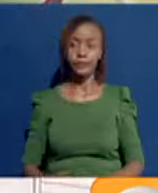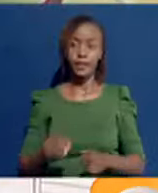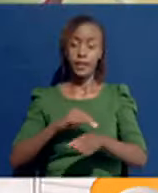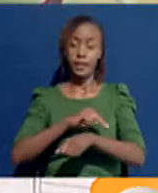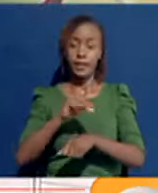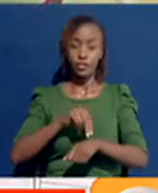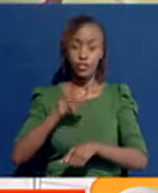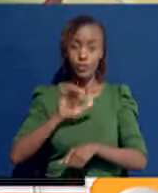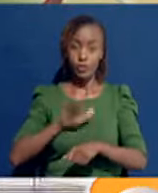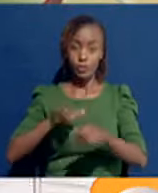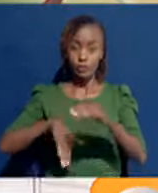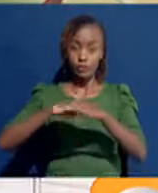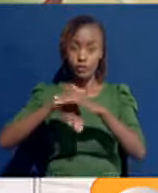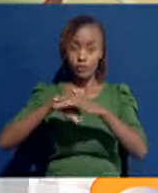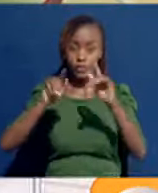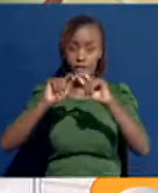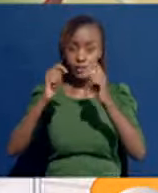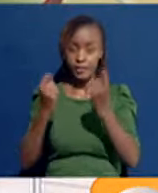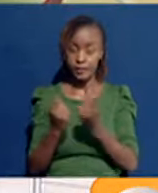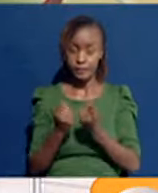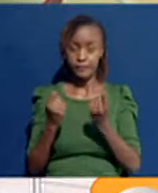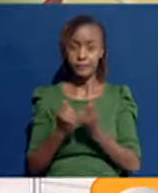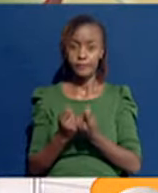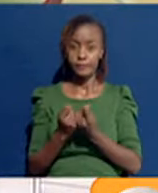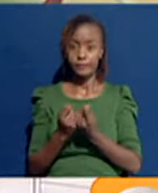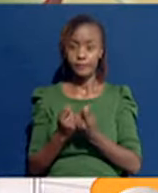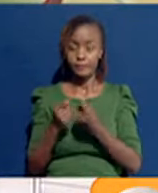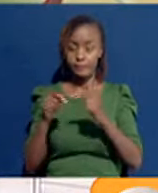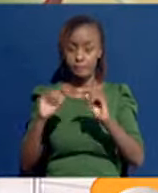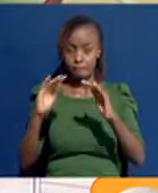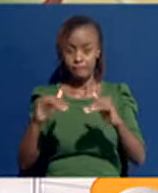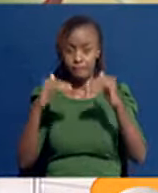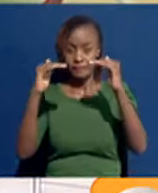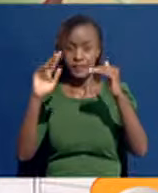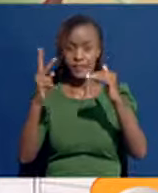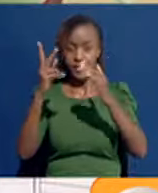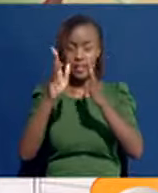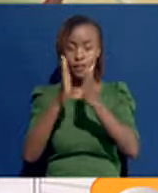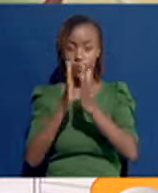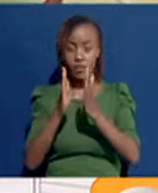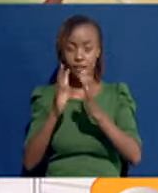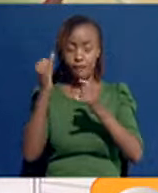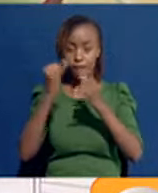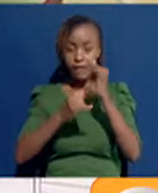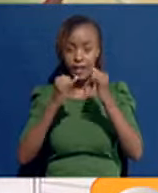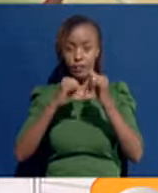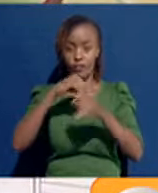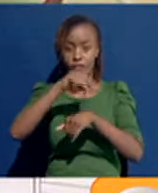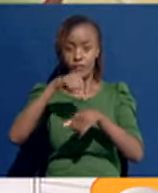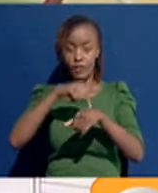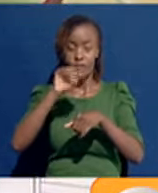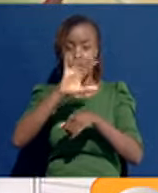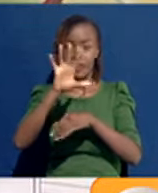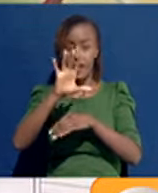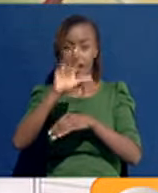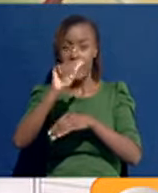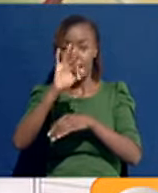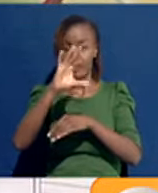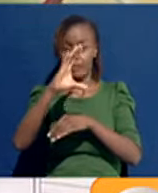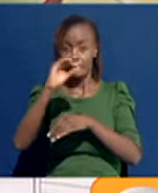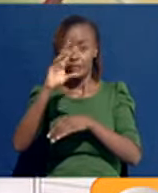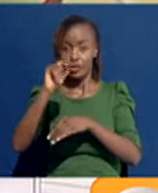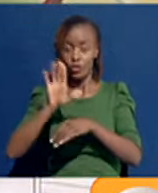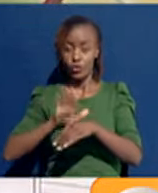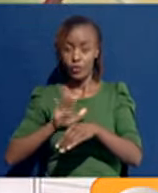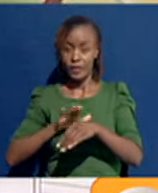National women football team, the Harambee Starlets, have advanced to the second and final round of the Women Africa Cup of Nations qualifiers